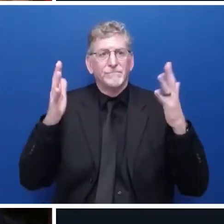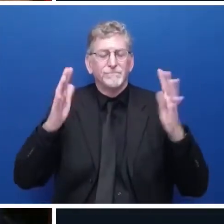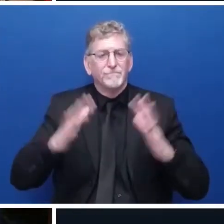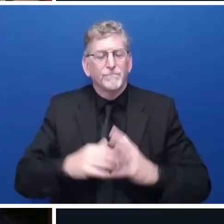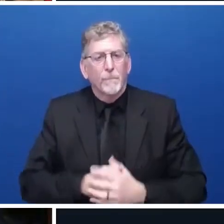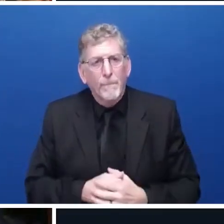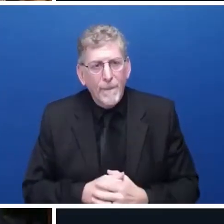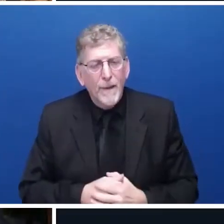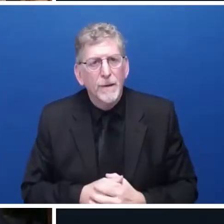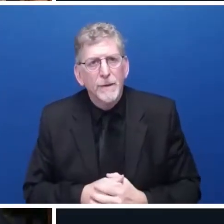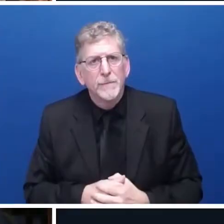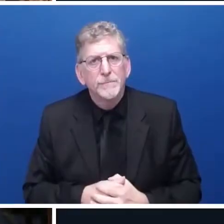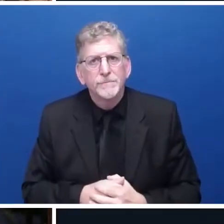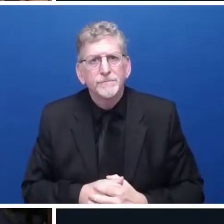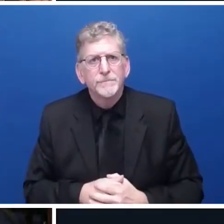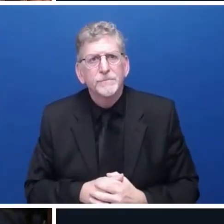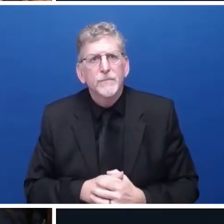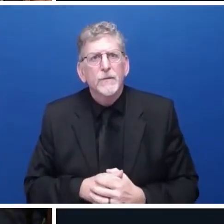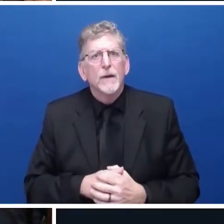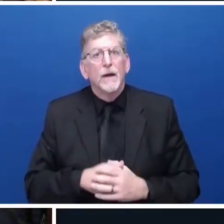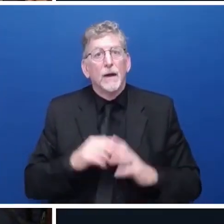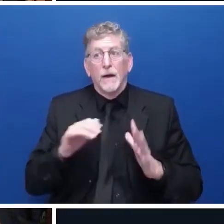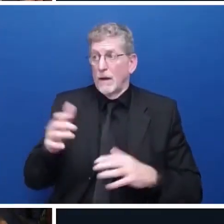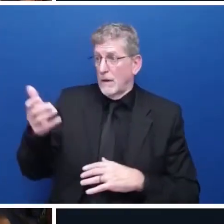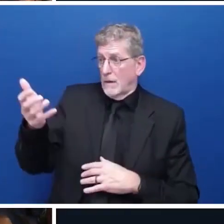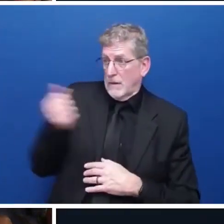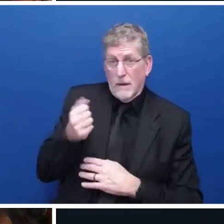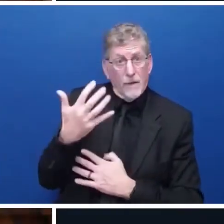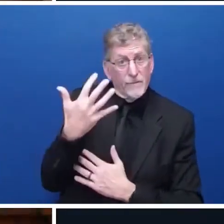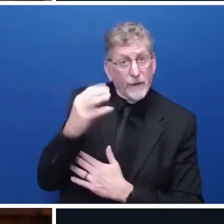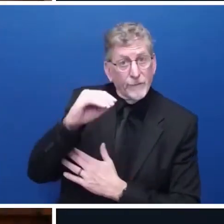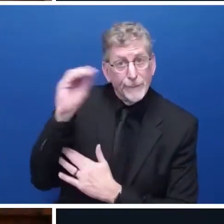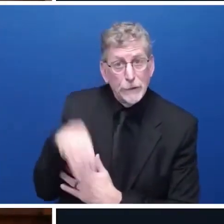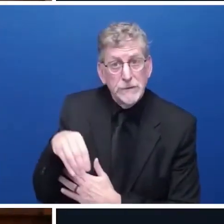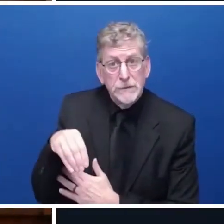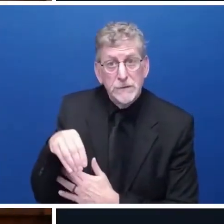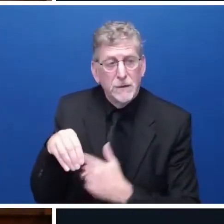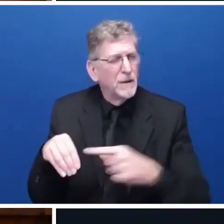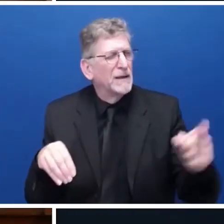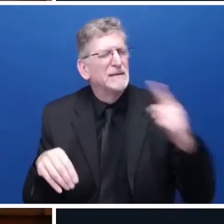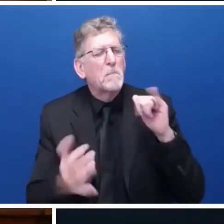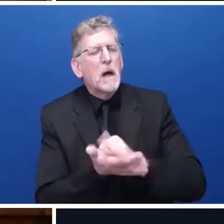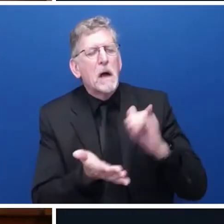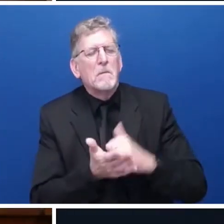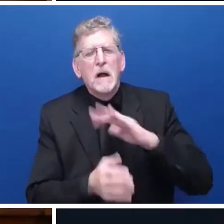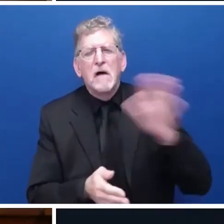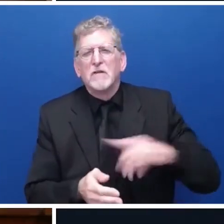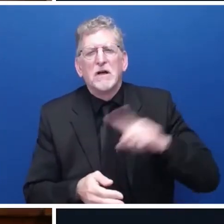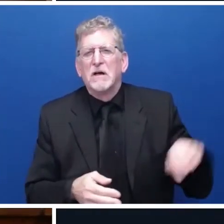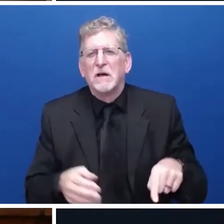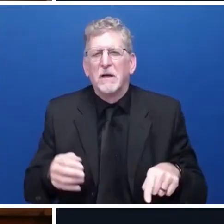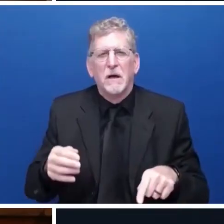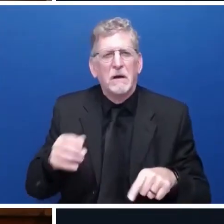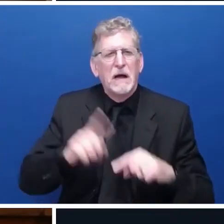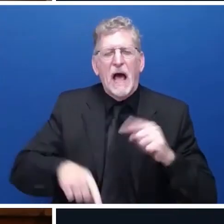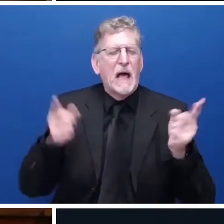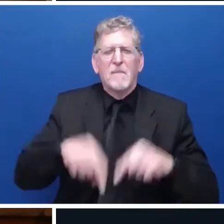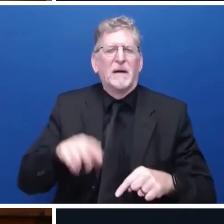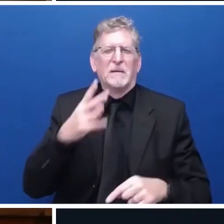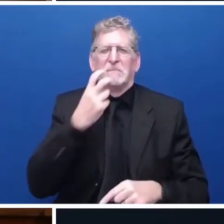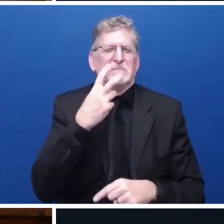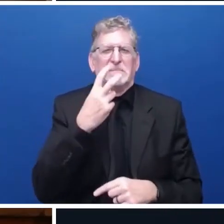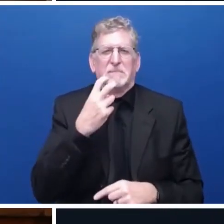And getting that 5% was something which everyone said would never be done, could not happen. We got it really easily with one meeting.